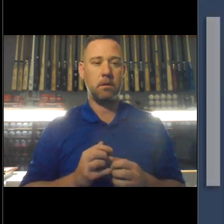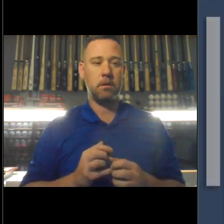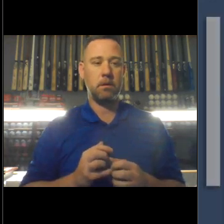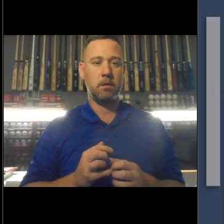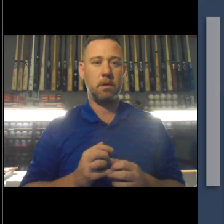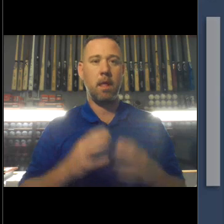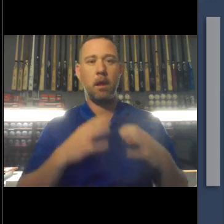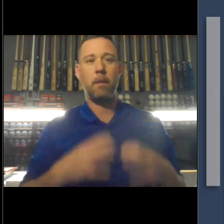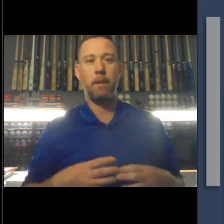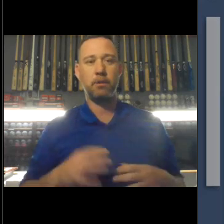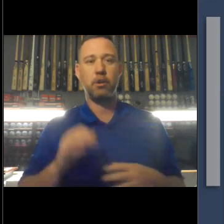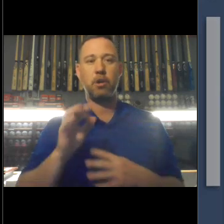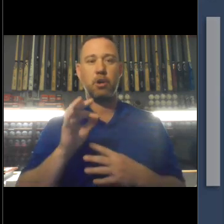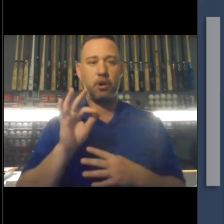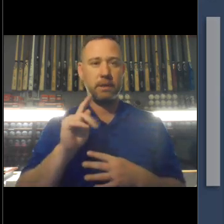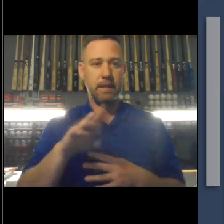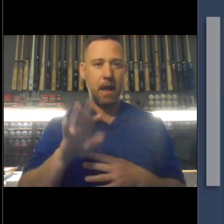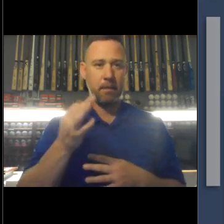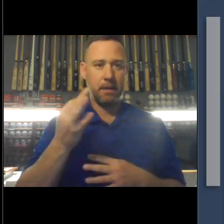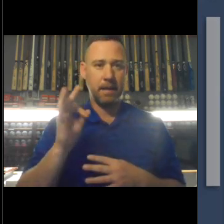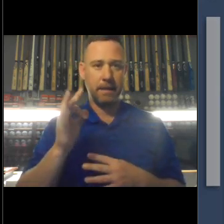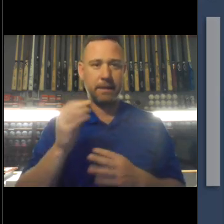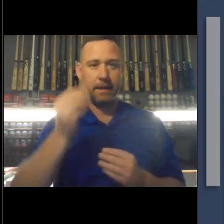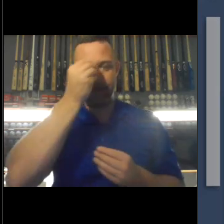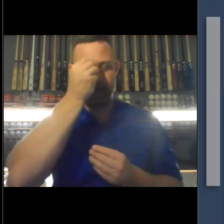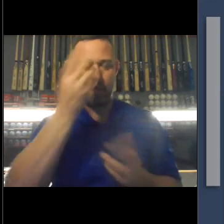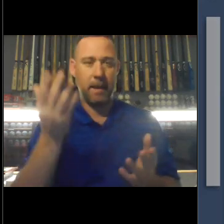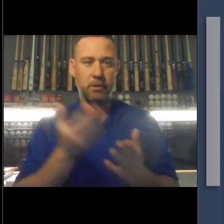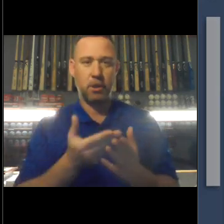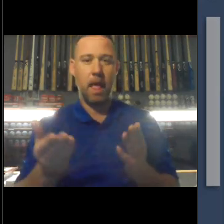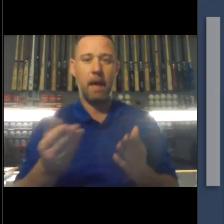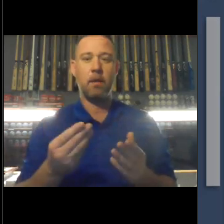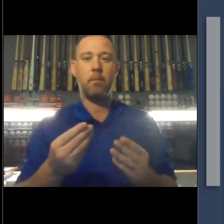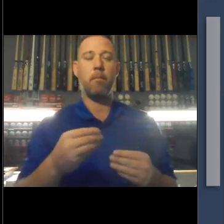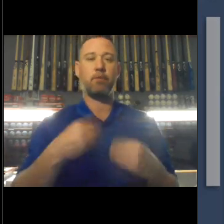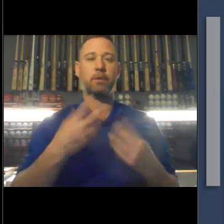Commissioners, tab 19 is an informational item presenting the